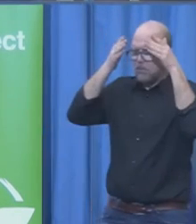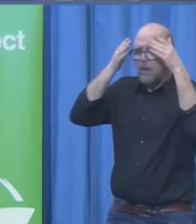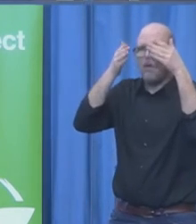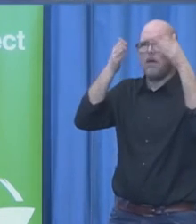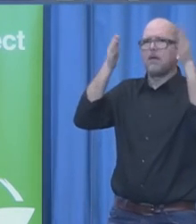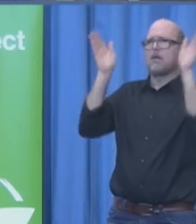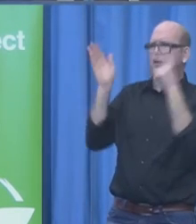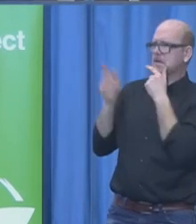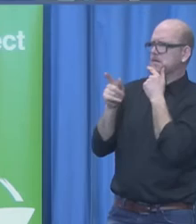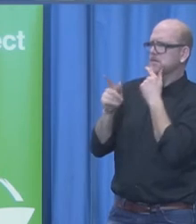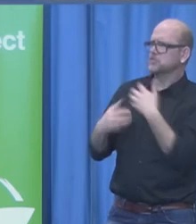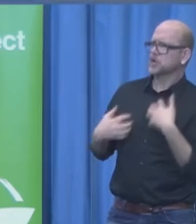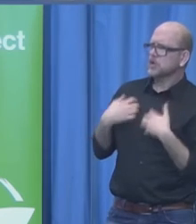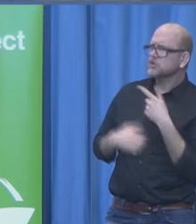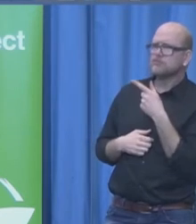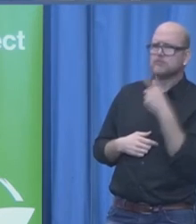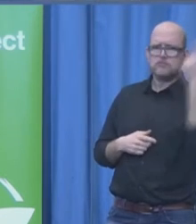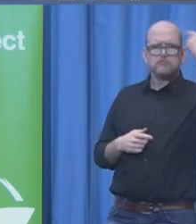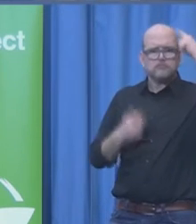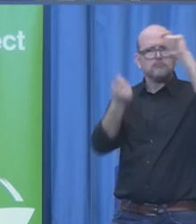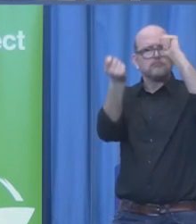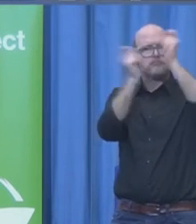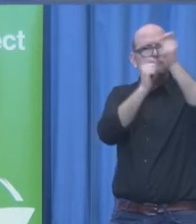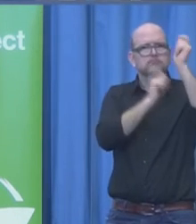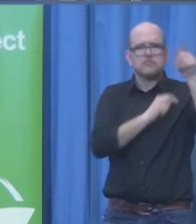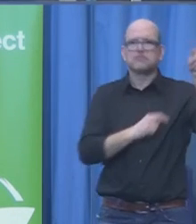program for